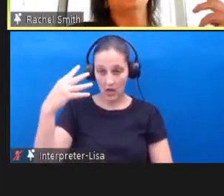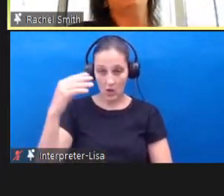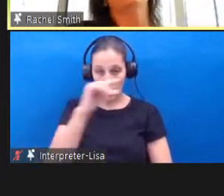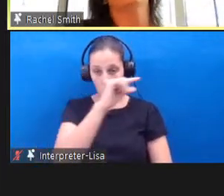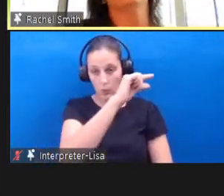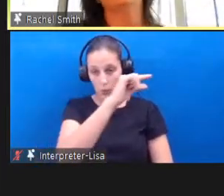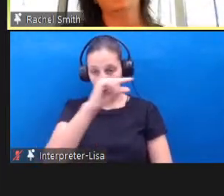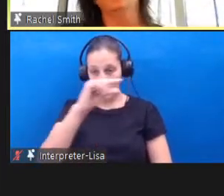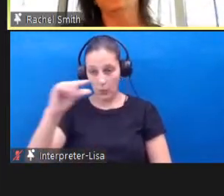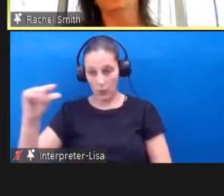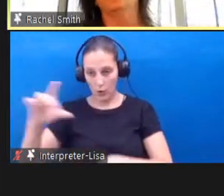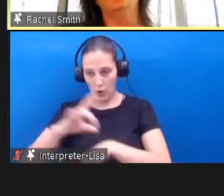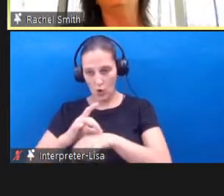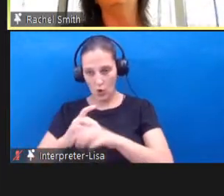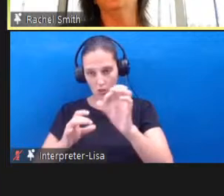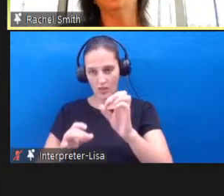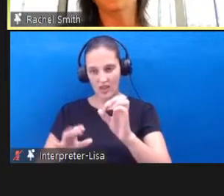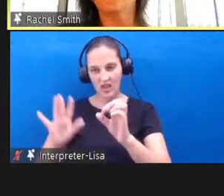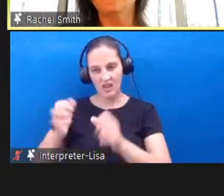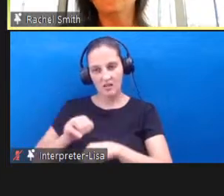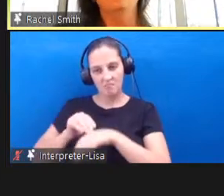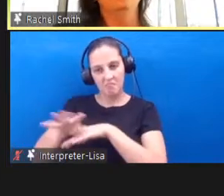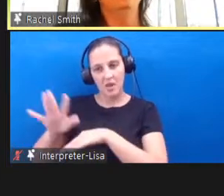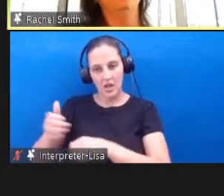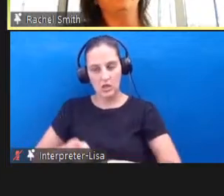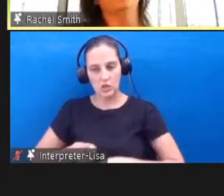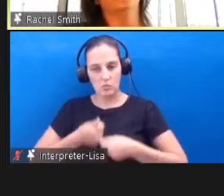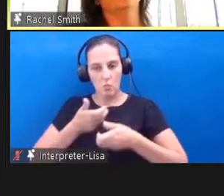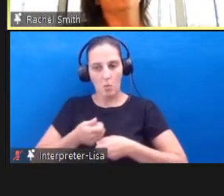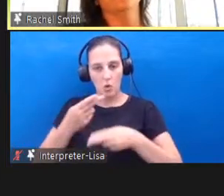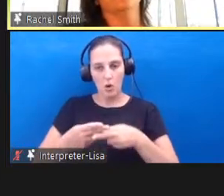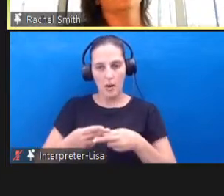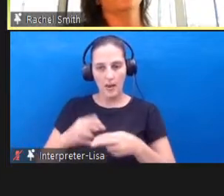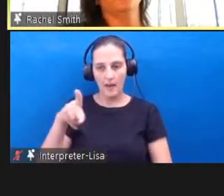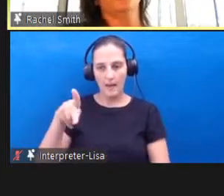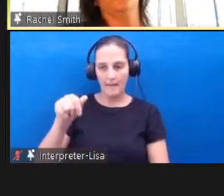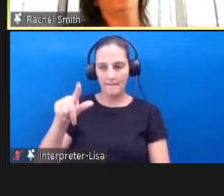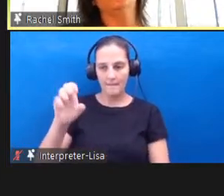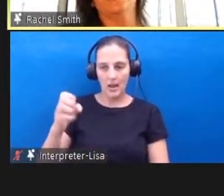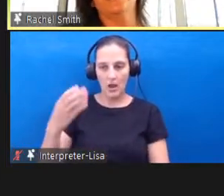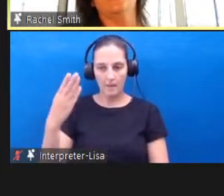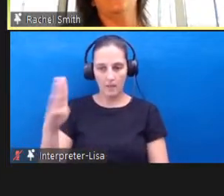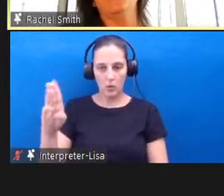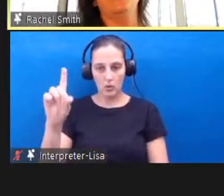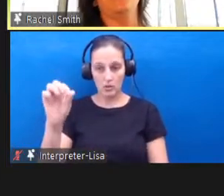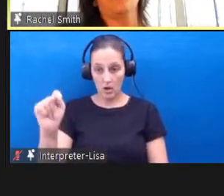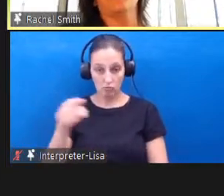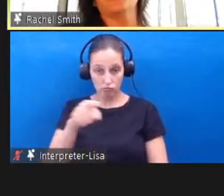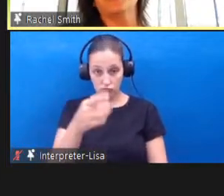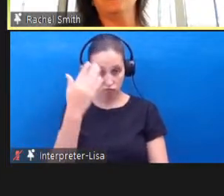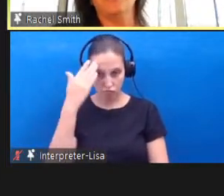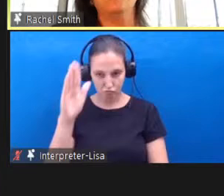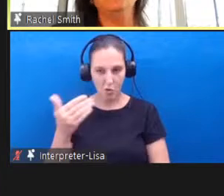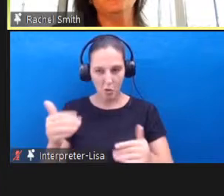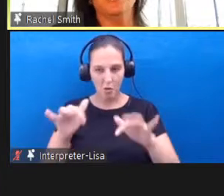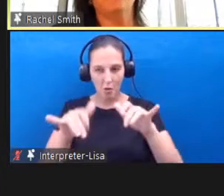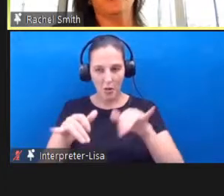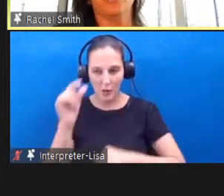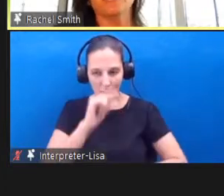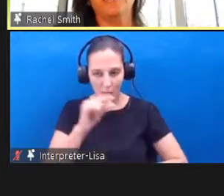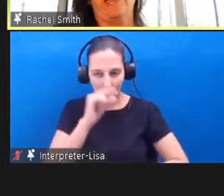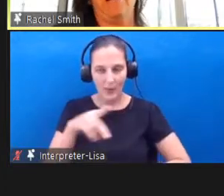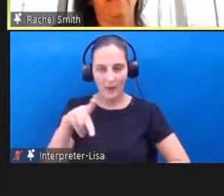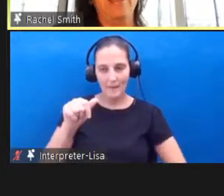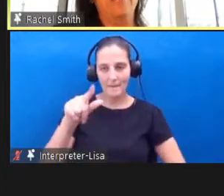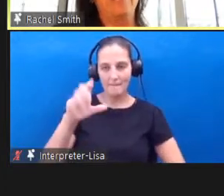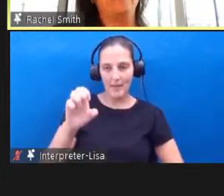this inspired his poem called The Pale Blue Dot. And if you've never heard this, I encourage you to Google it, maybe in honor of Earth Day, The Pale Blue Dot by